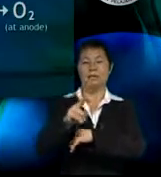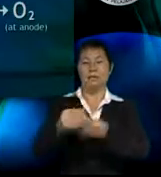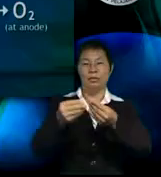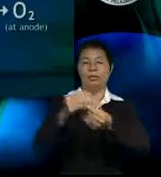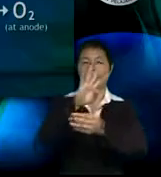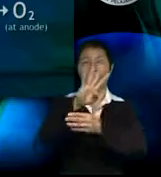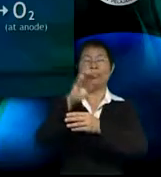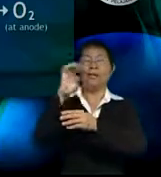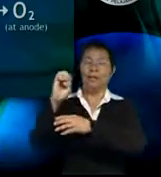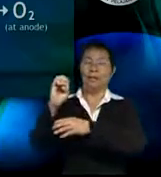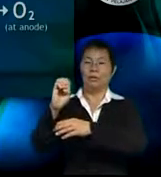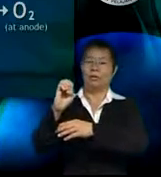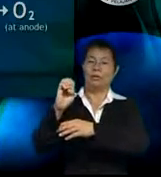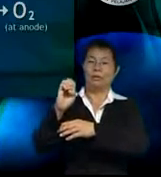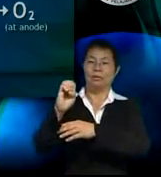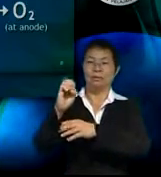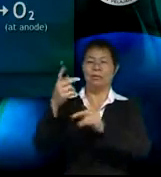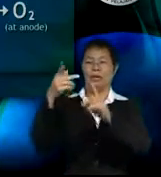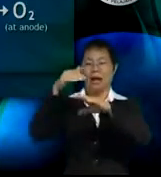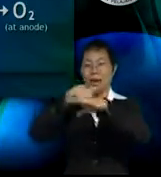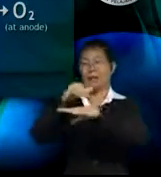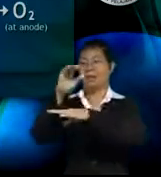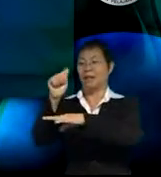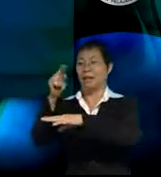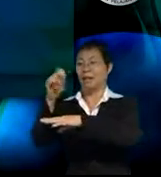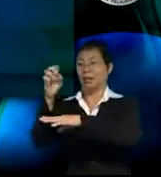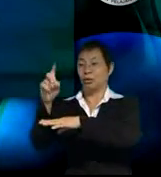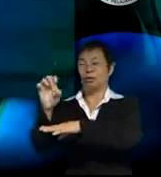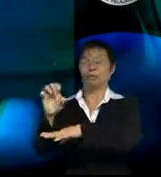to form an oxygen molecule at the anode.